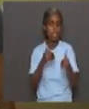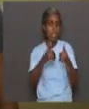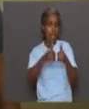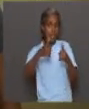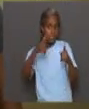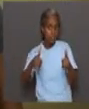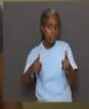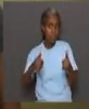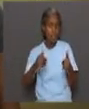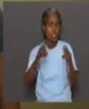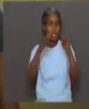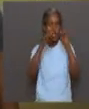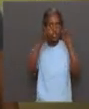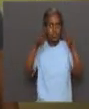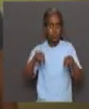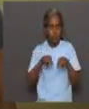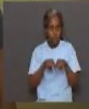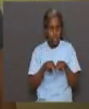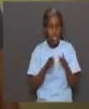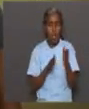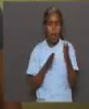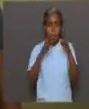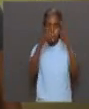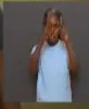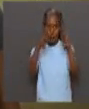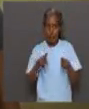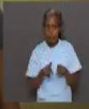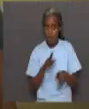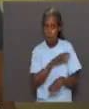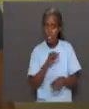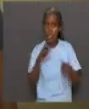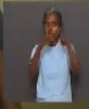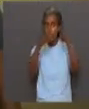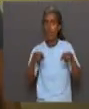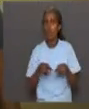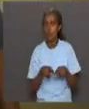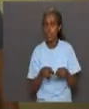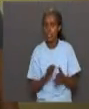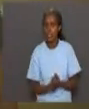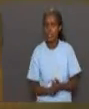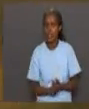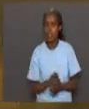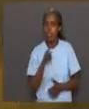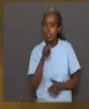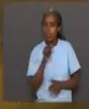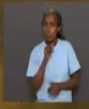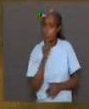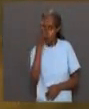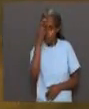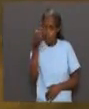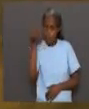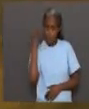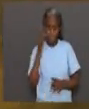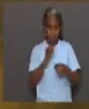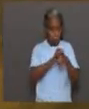correctly identified squares, parallelograms, and rhombuses. Do